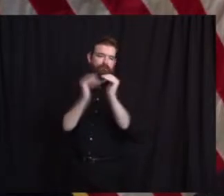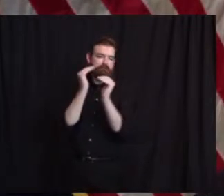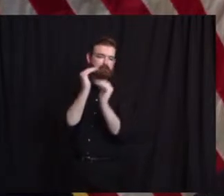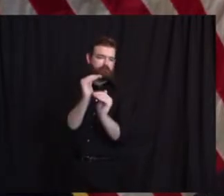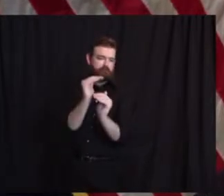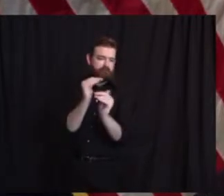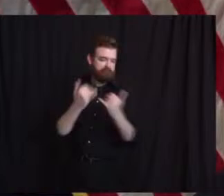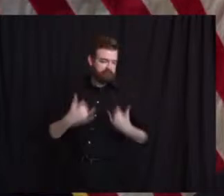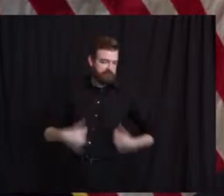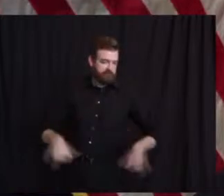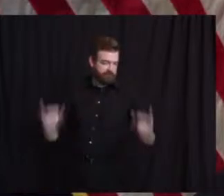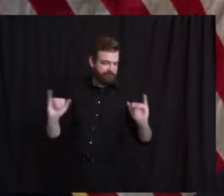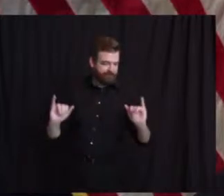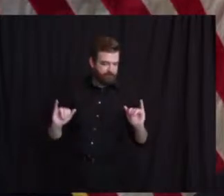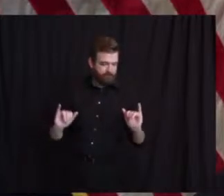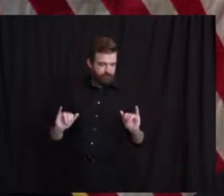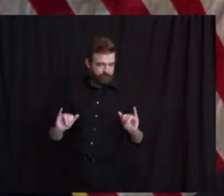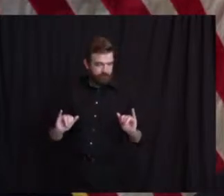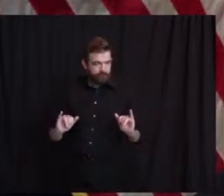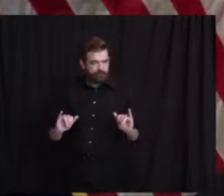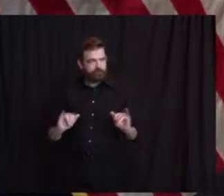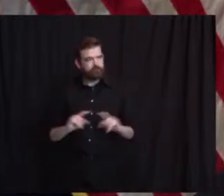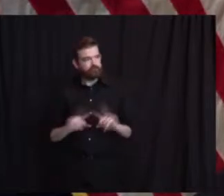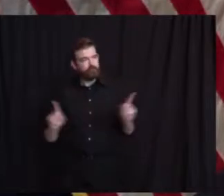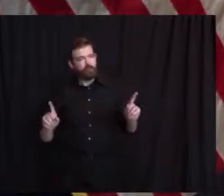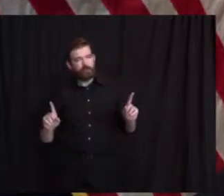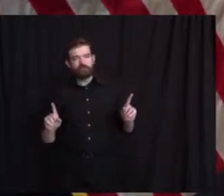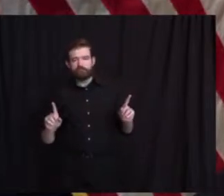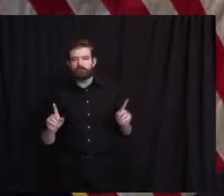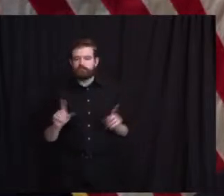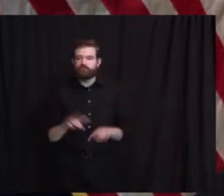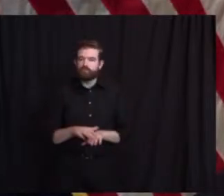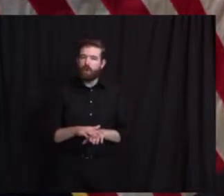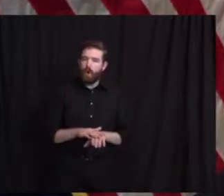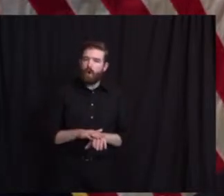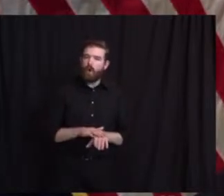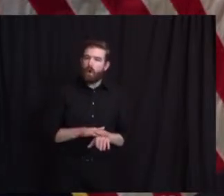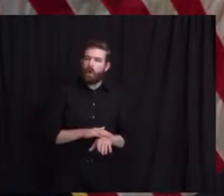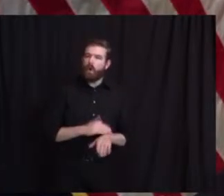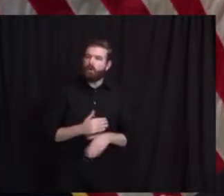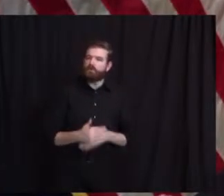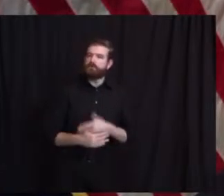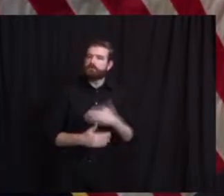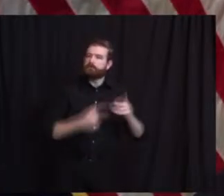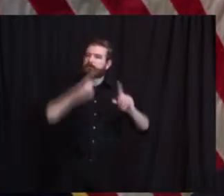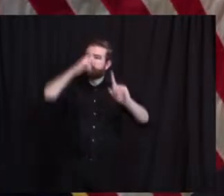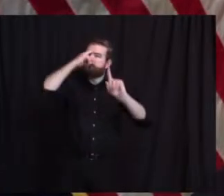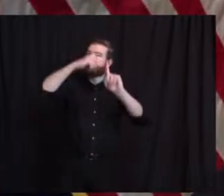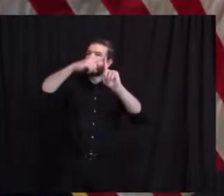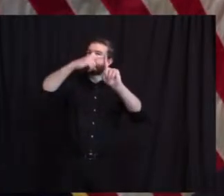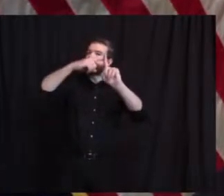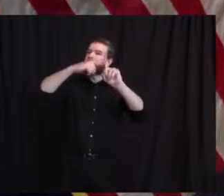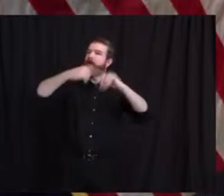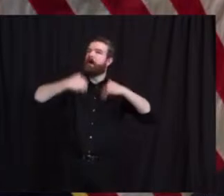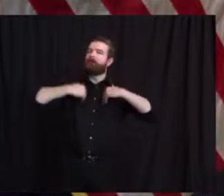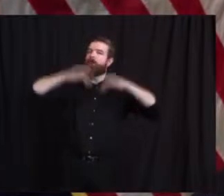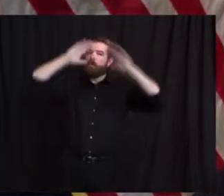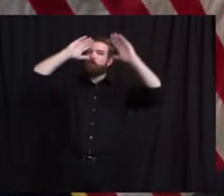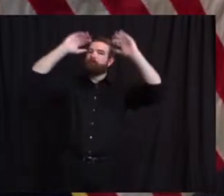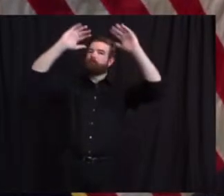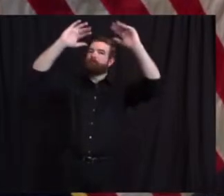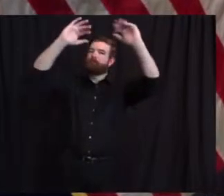we're beginning to see the light that we have promised based on the data, and I can't thank you enough for your leadership, so